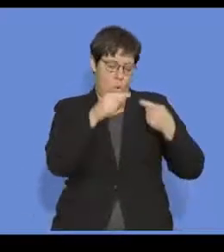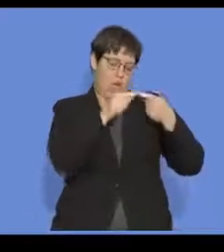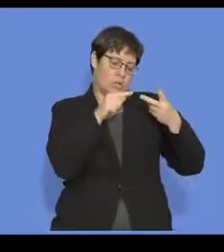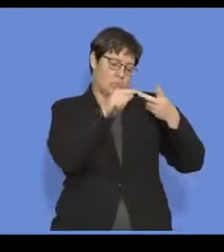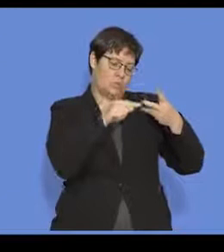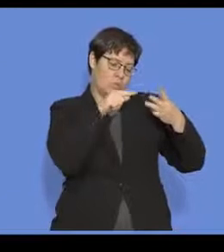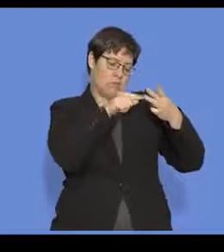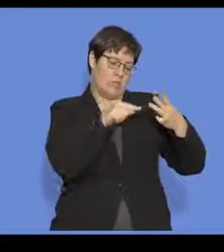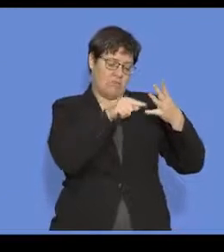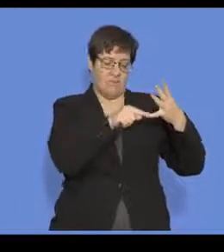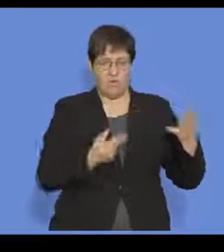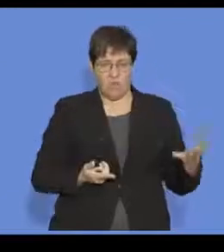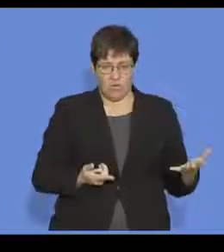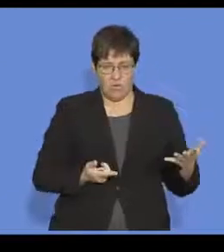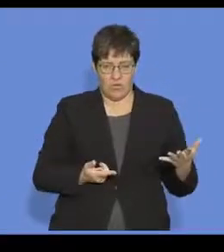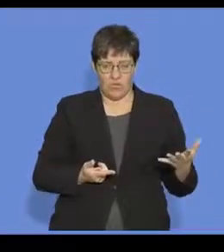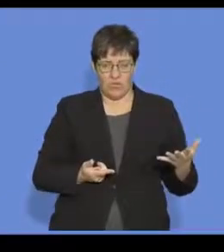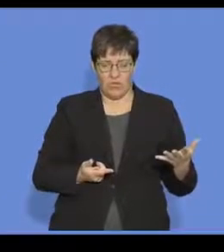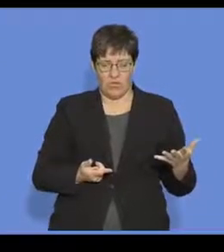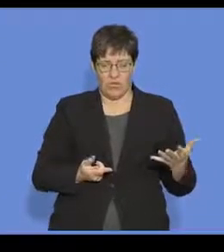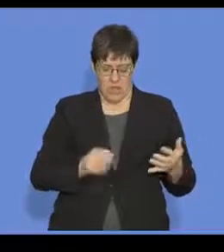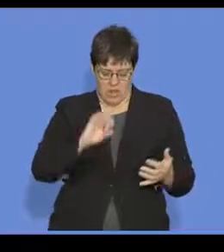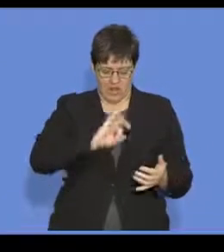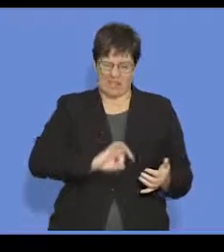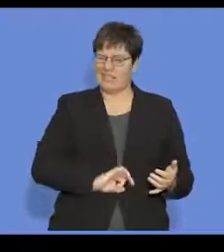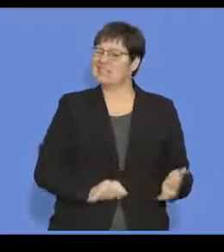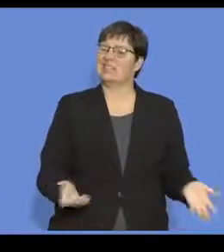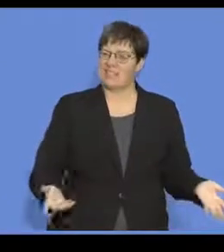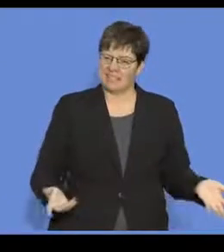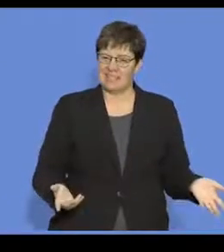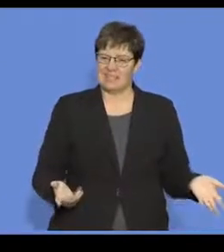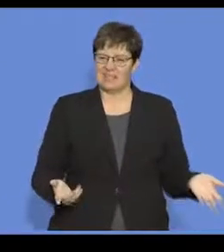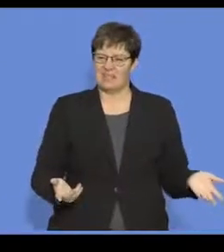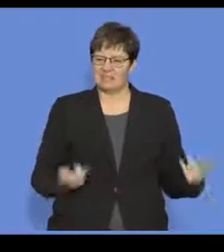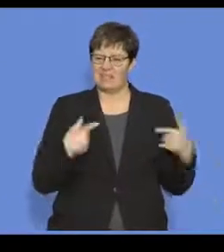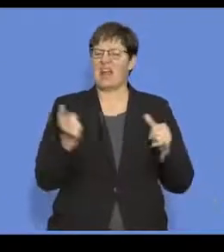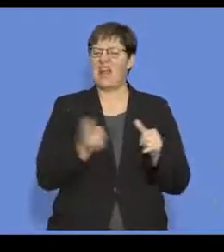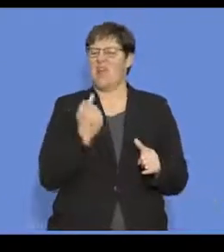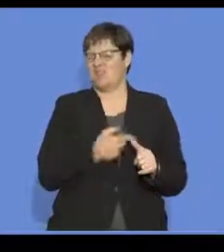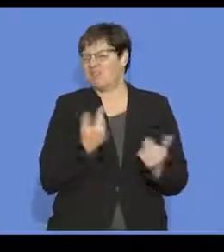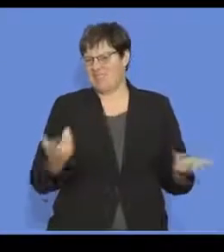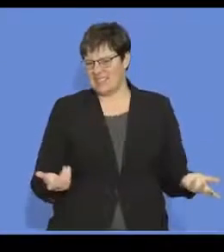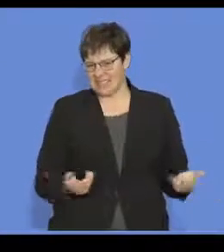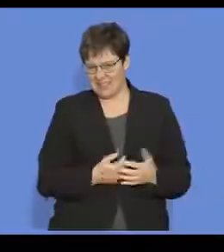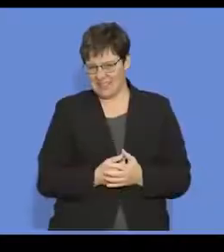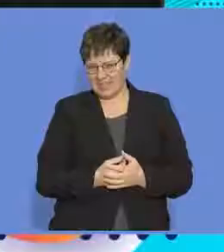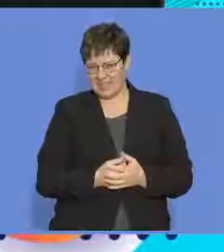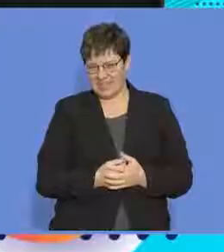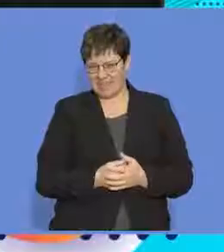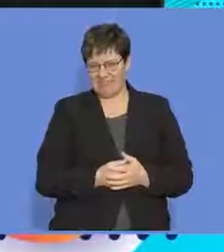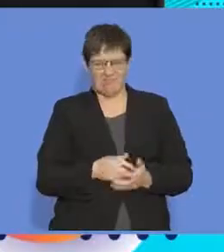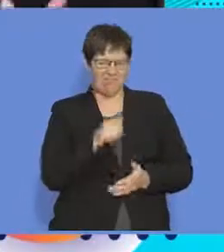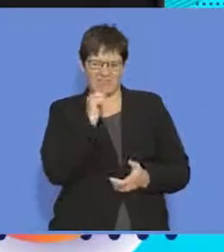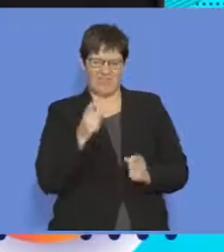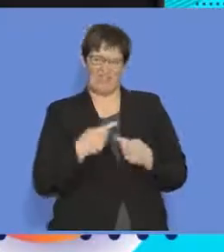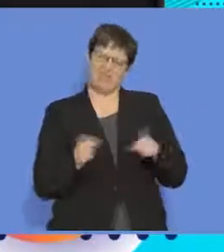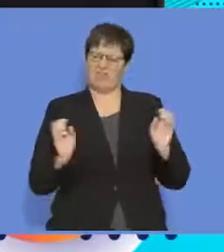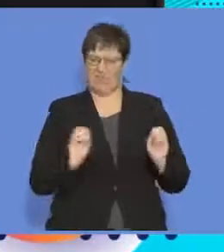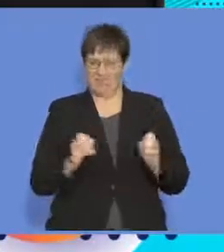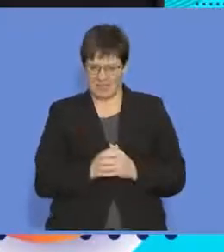fingers. We can use what? Button, and so on. That's the counting we know. Doesn't really differ from